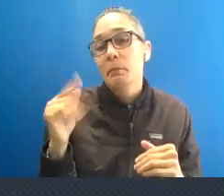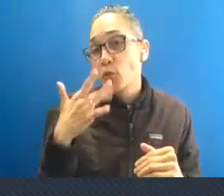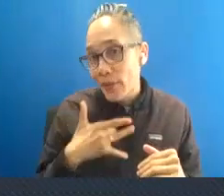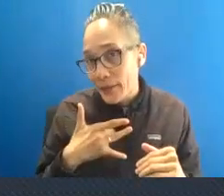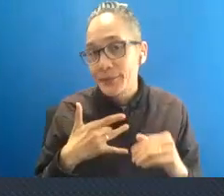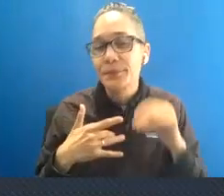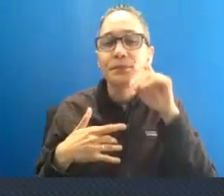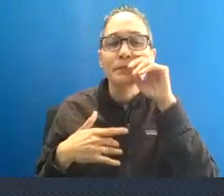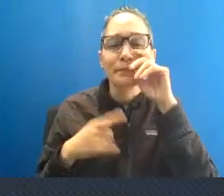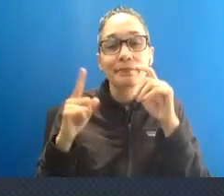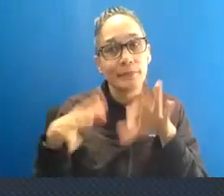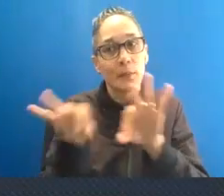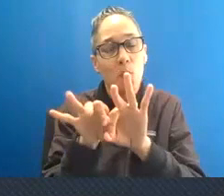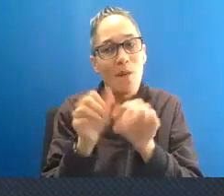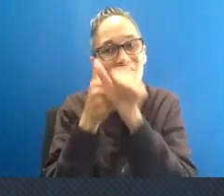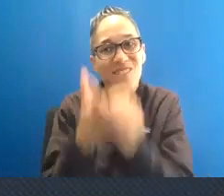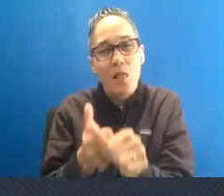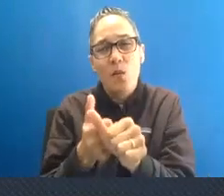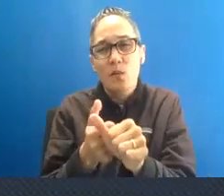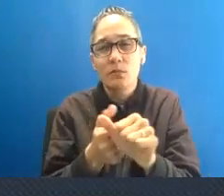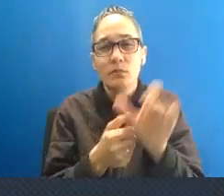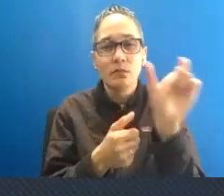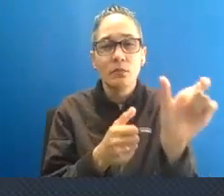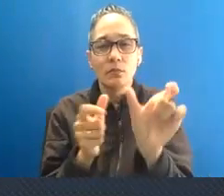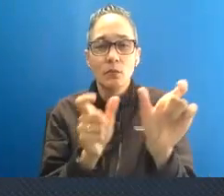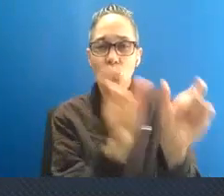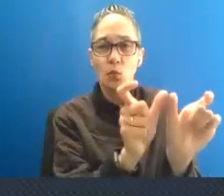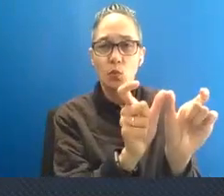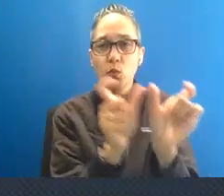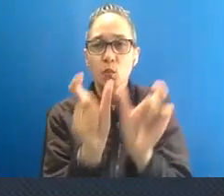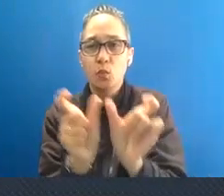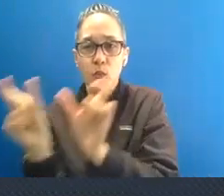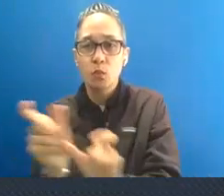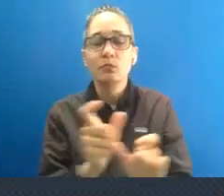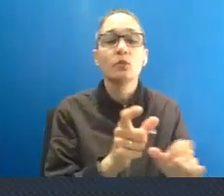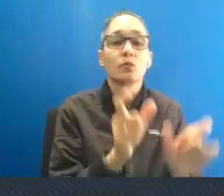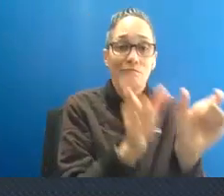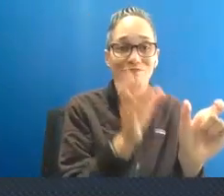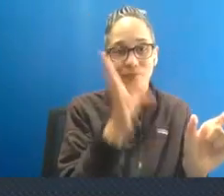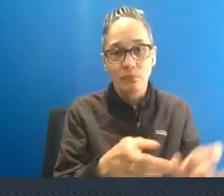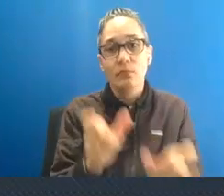For your birth date, you just want to make sure that you format it like they did in the example below.